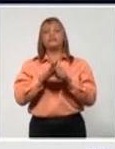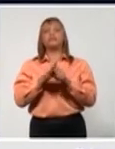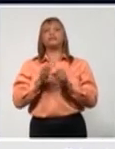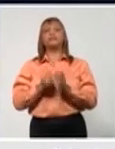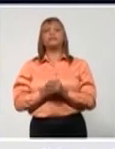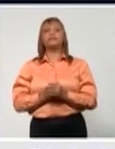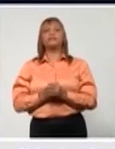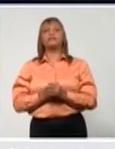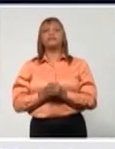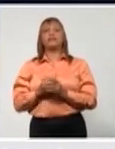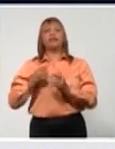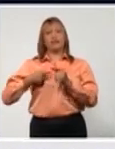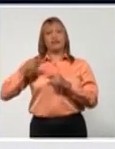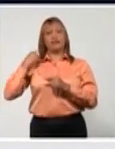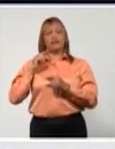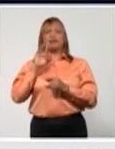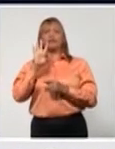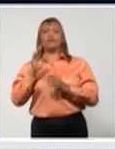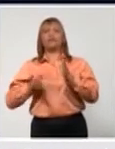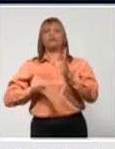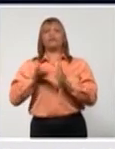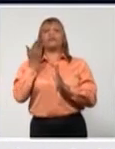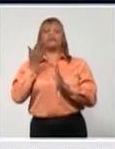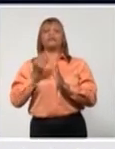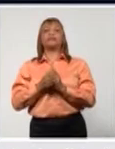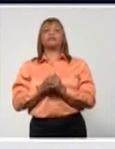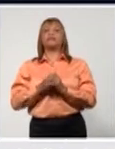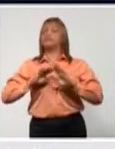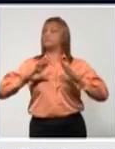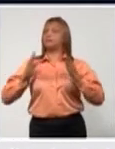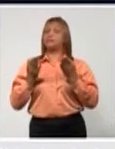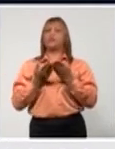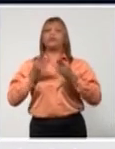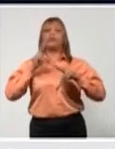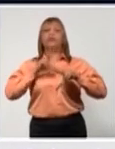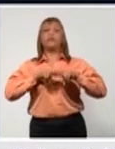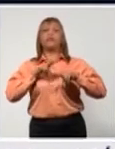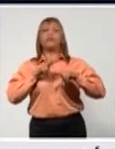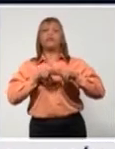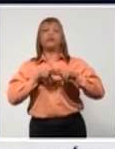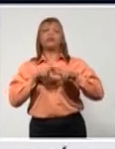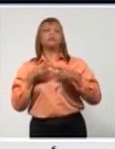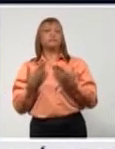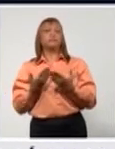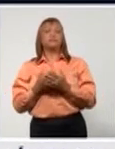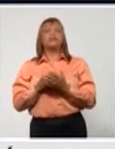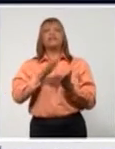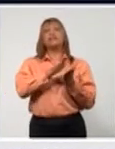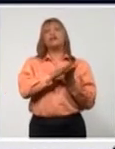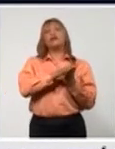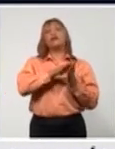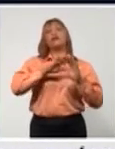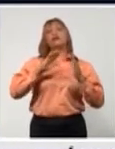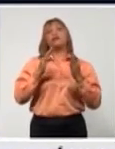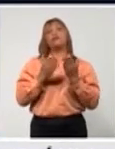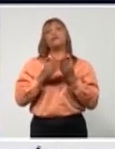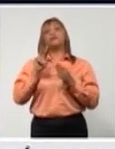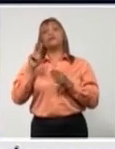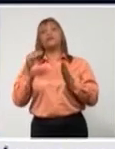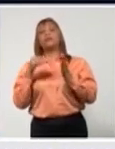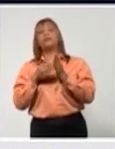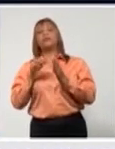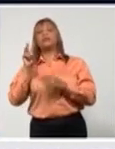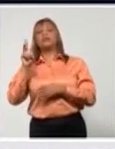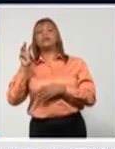cases. There are no serious cases to report today. There have been no critical patients for the last 23 days, which I